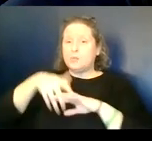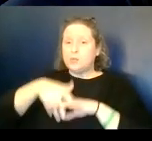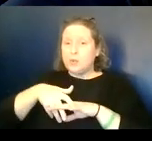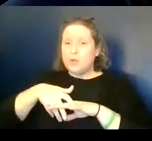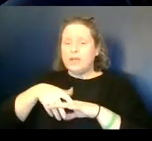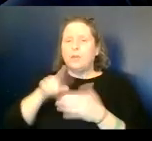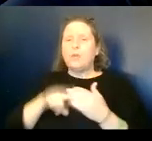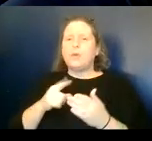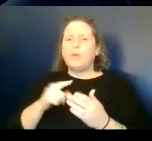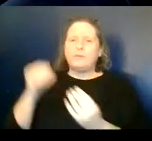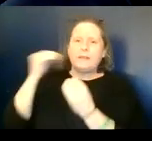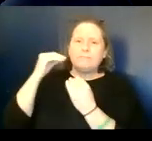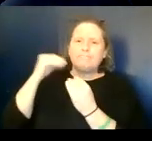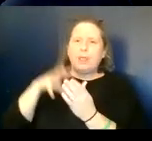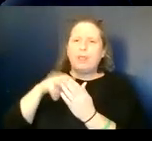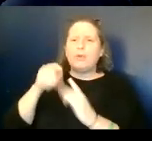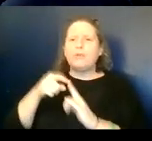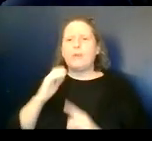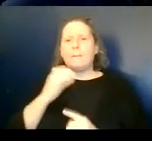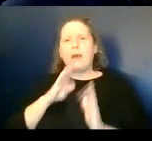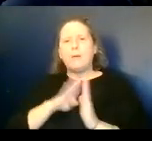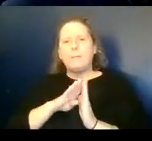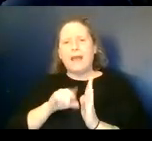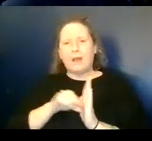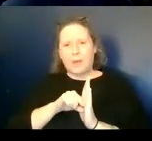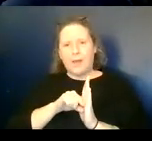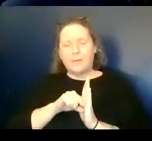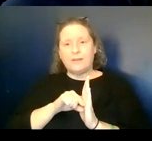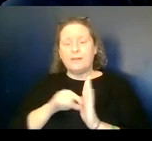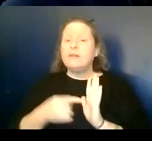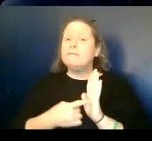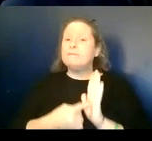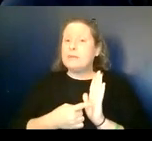from our backgrounds. For instance,